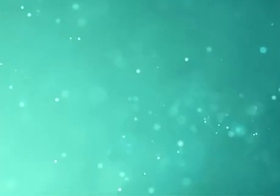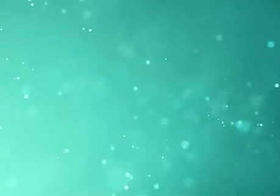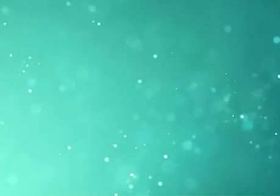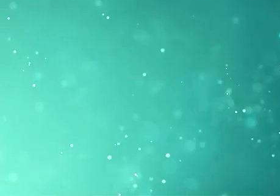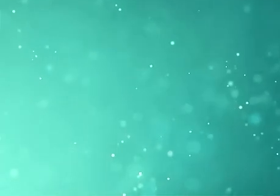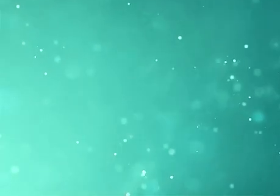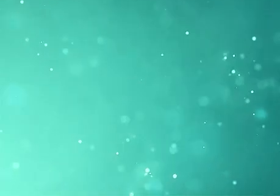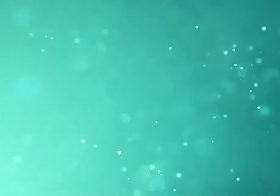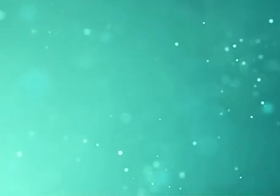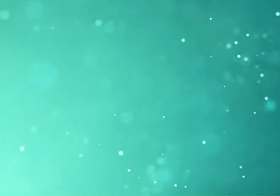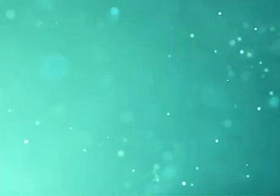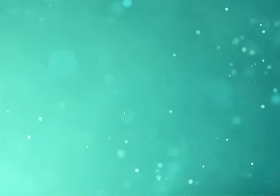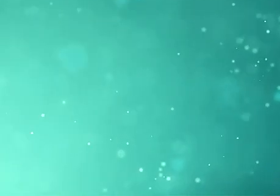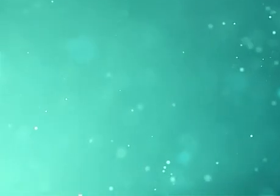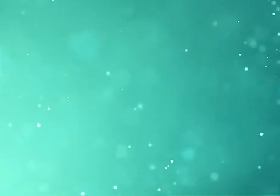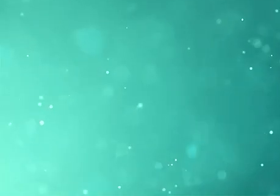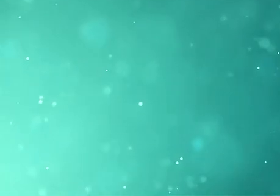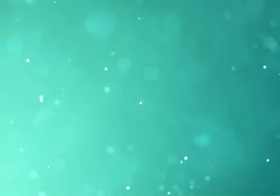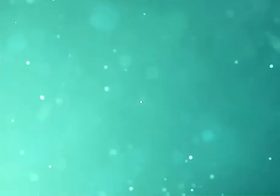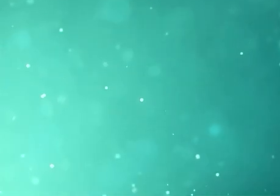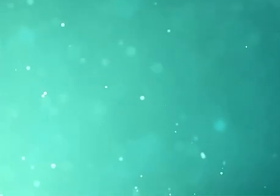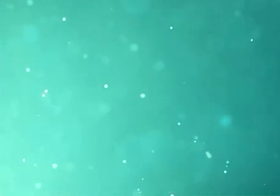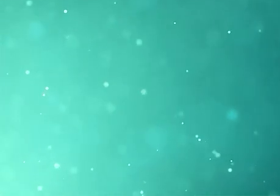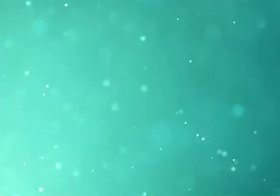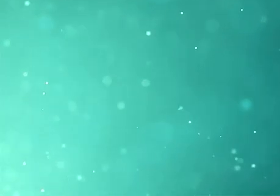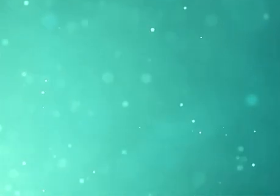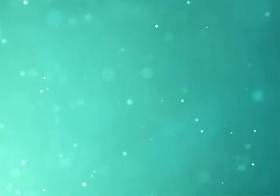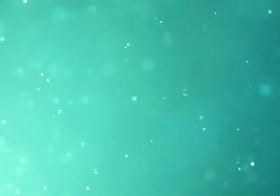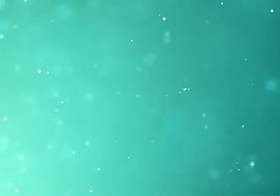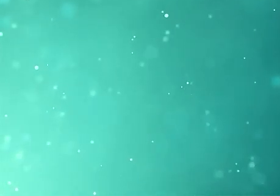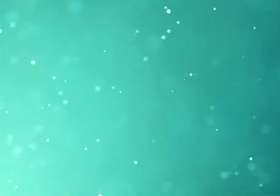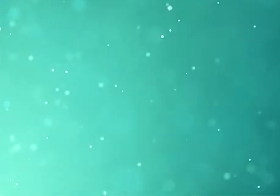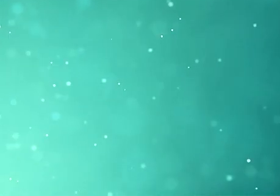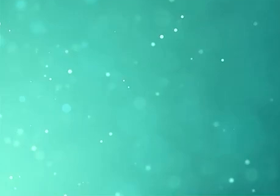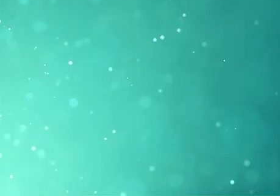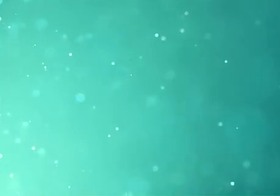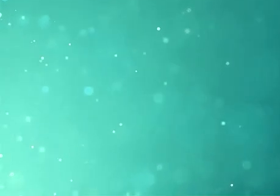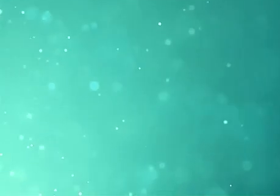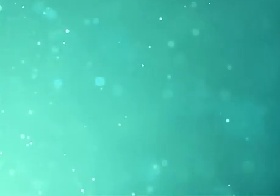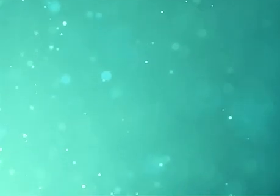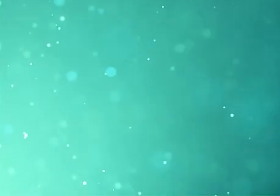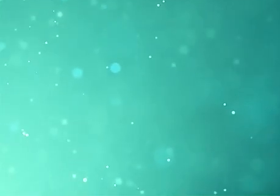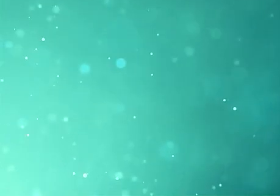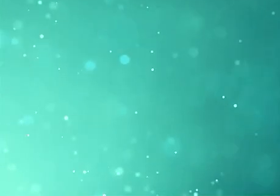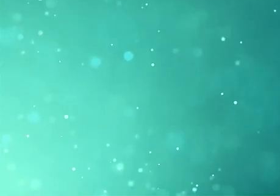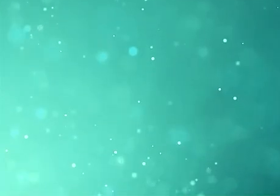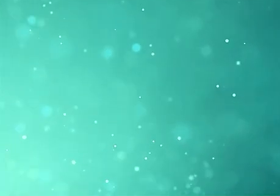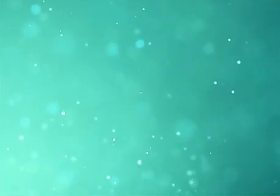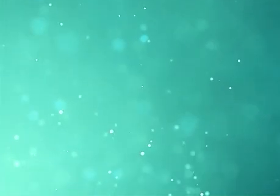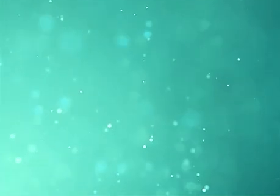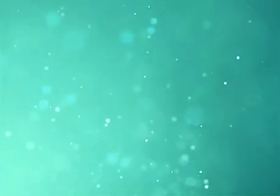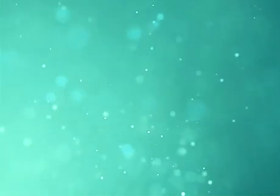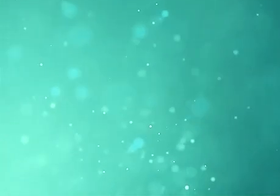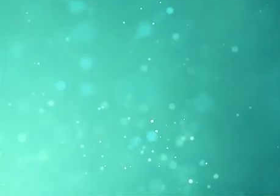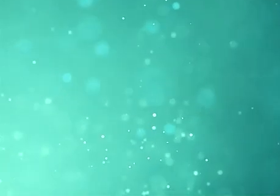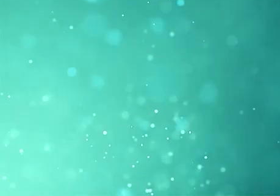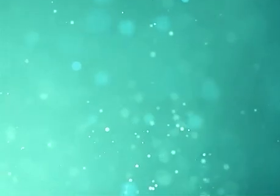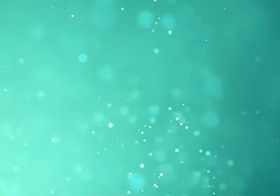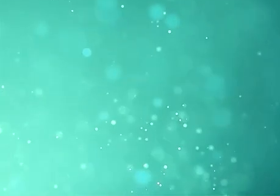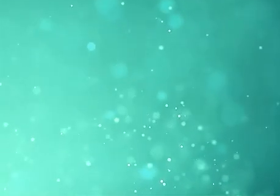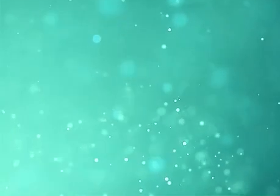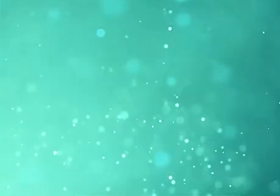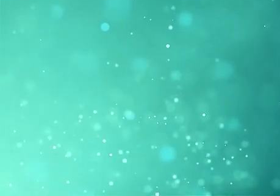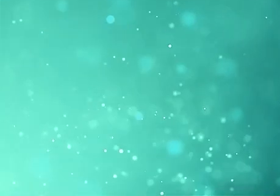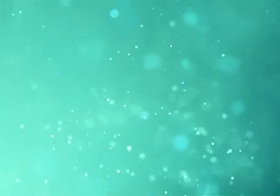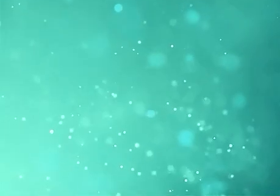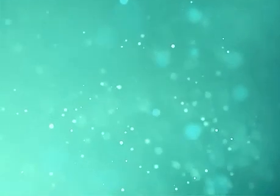household was brought together for the religion of Islam, except that comprising the Messenger of God, Khadija,